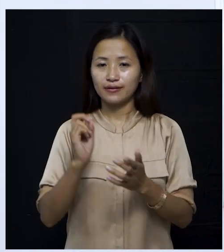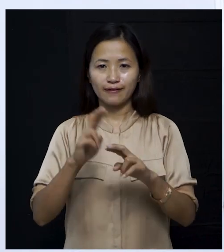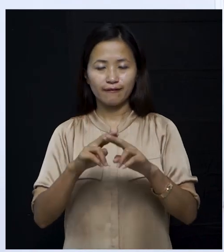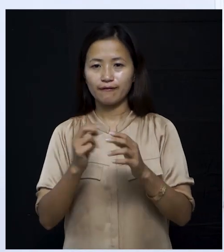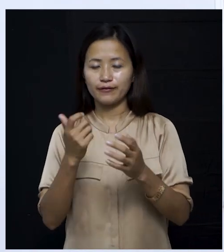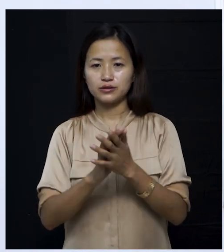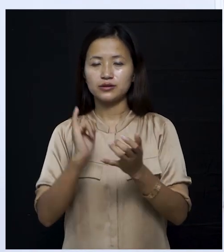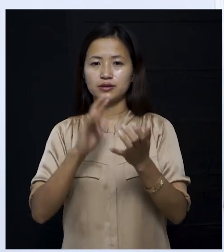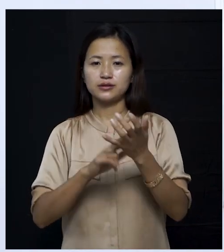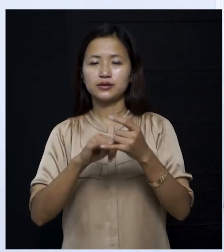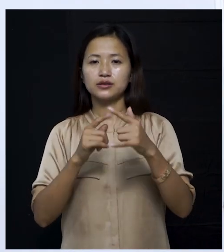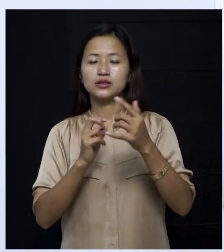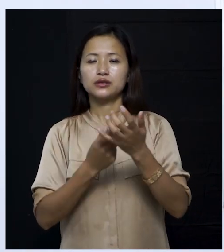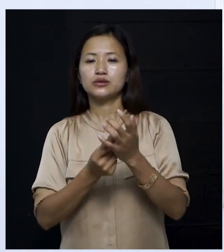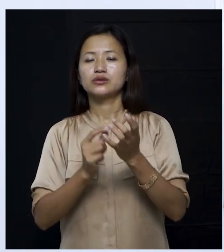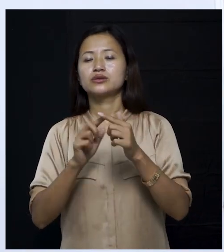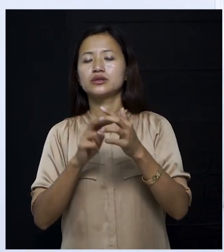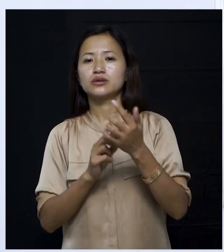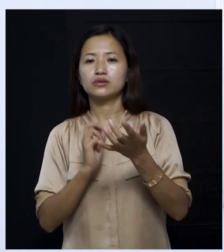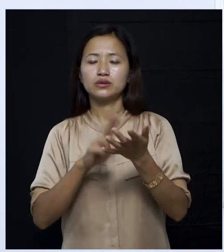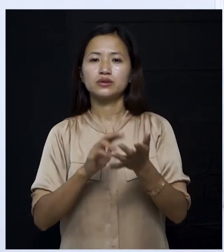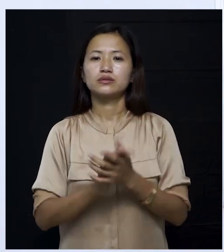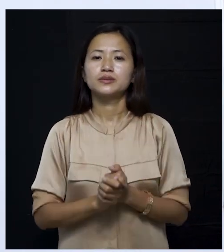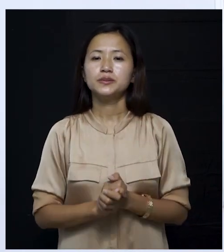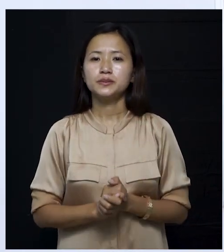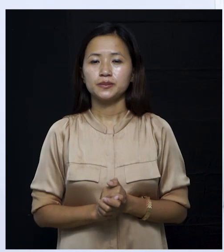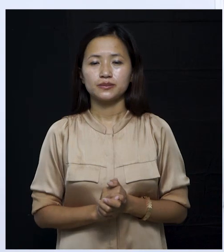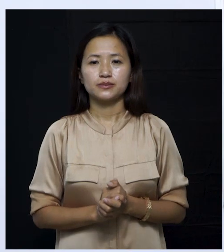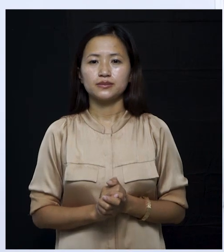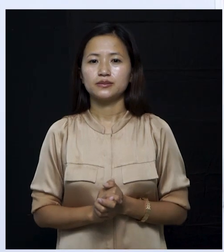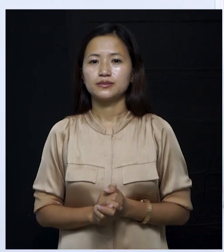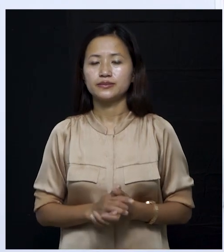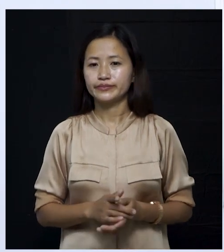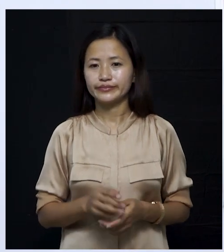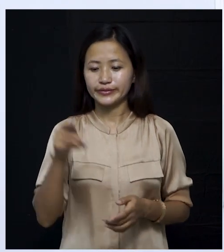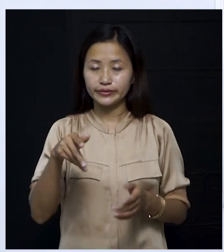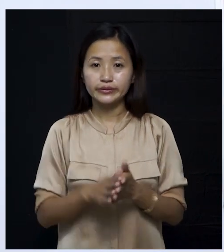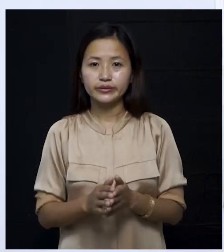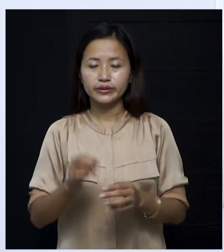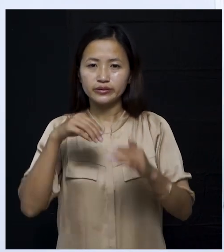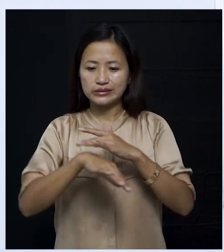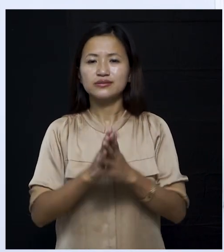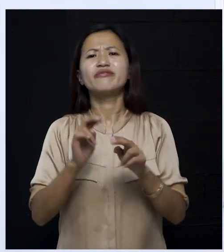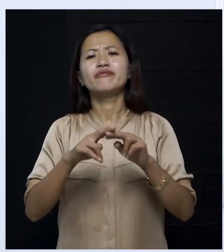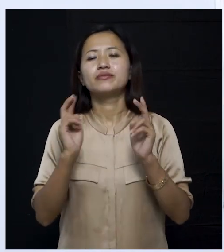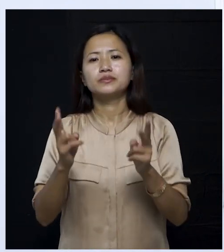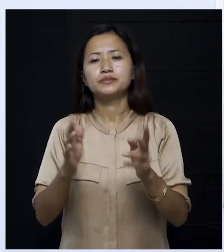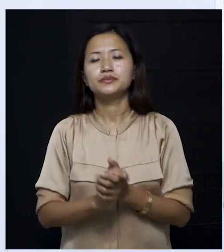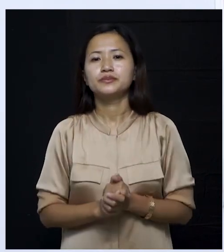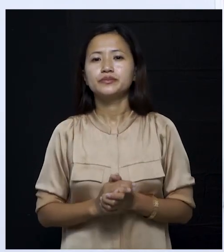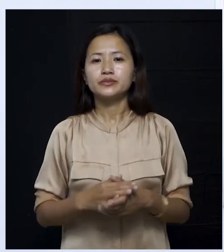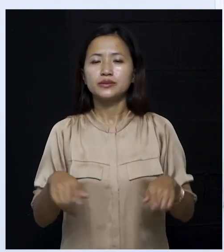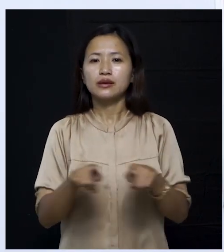institution. Now here, when we say informal financial institution, it is informal. Okay, it is